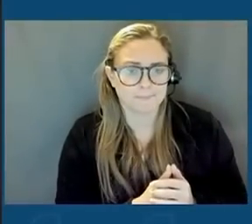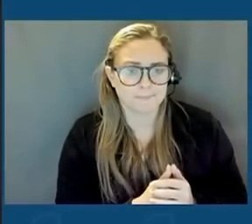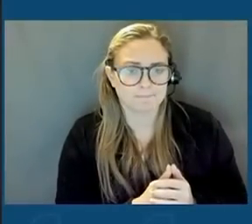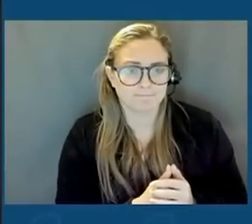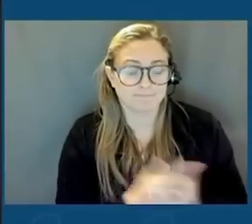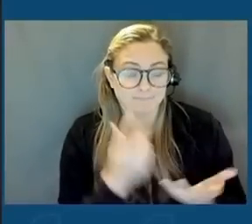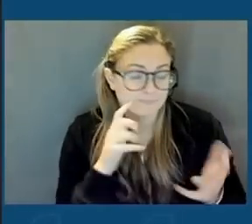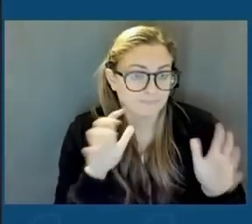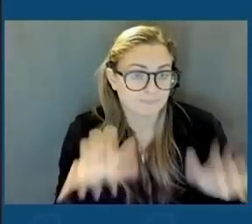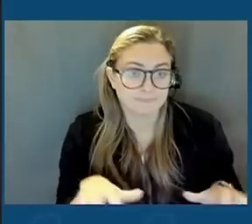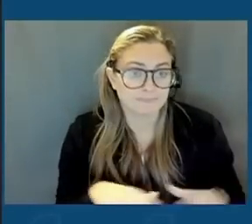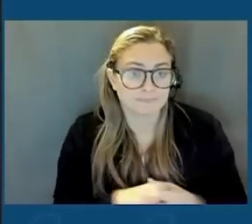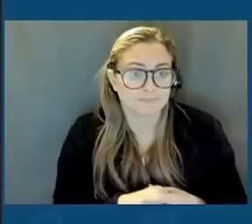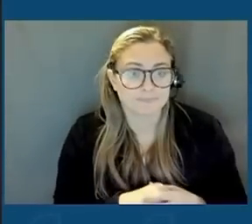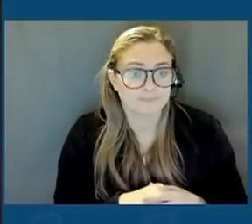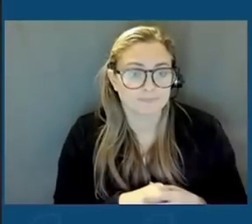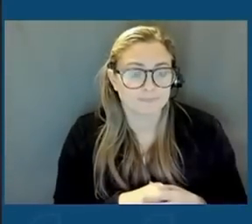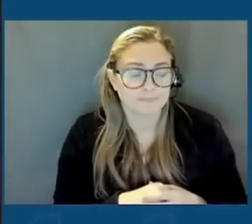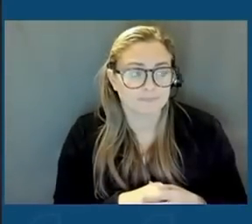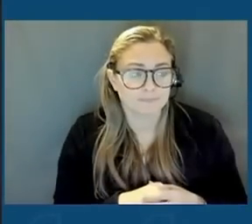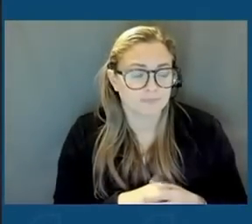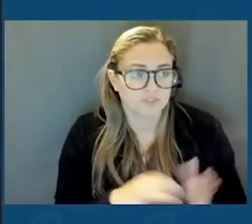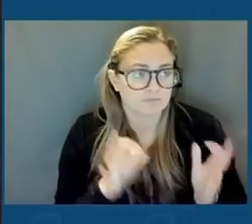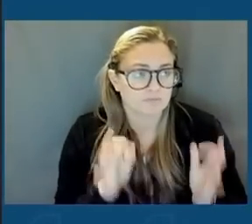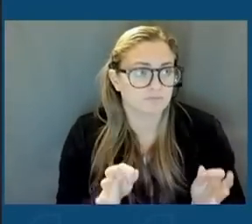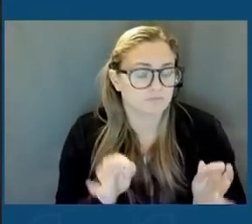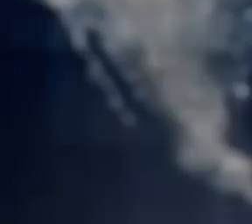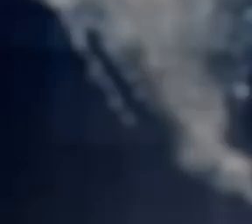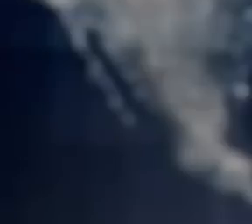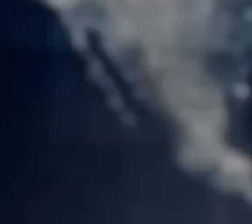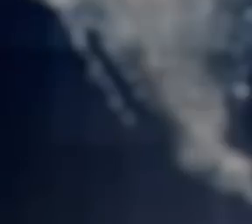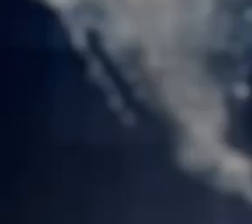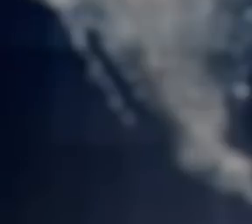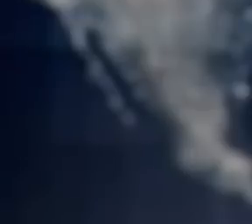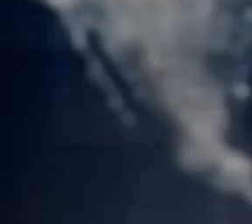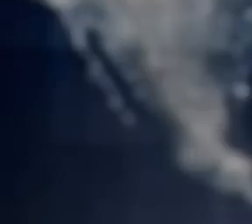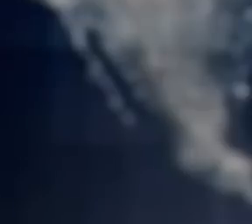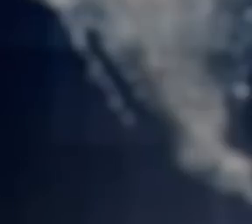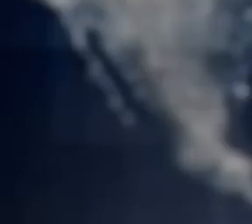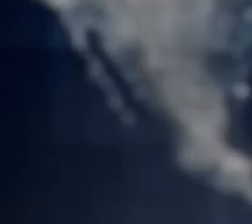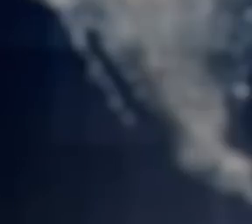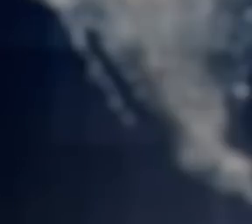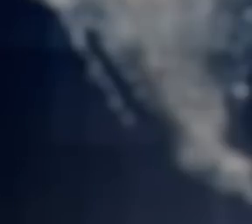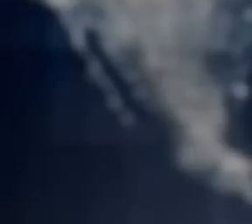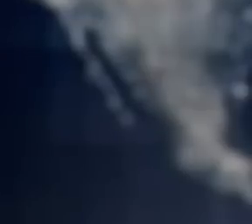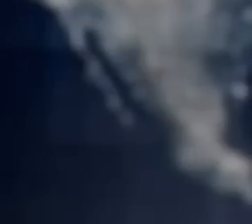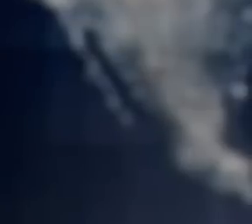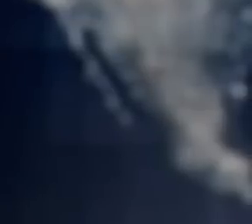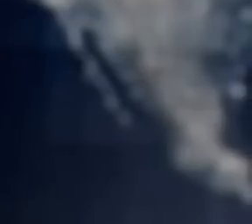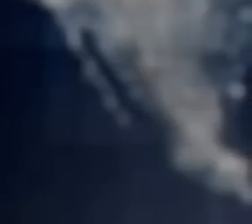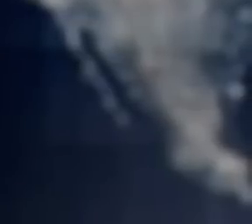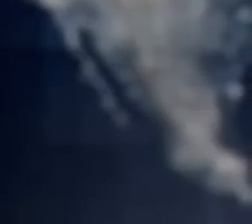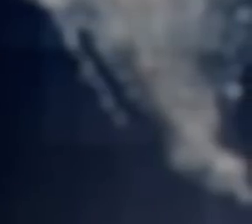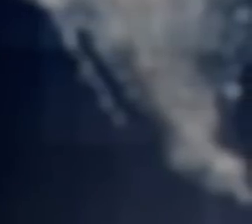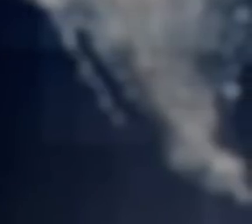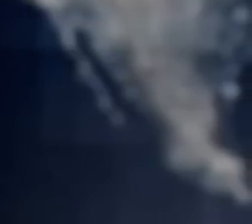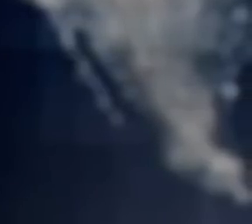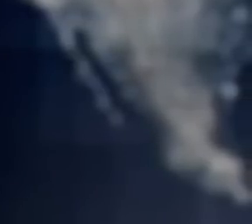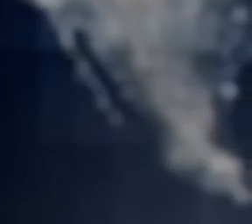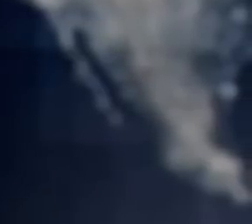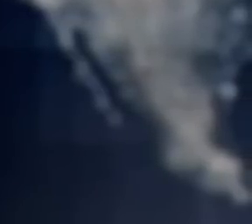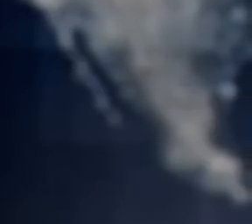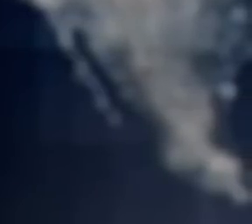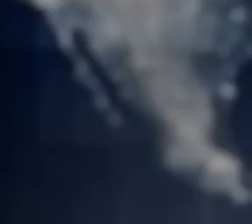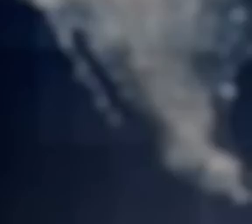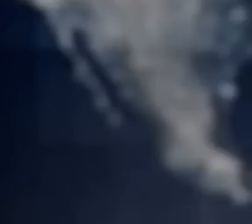Shocking. Absolutely shocking. Governor Kathy Hochul of New York reacting to the New York state law on concealed carry,